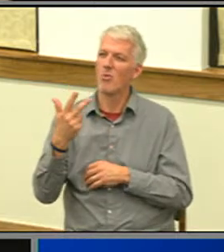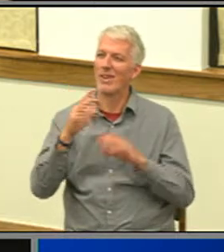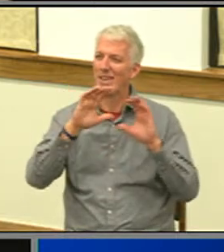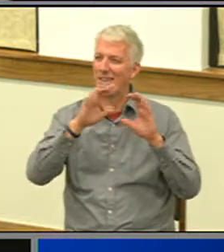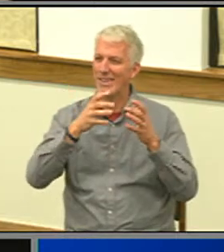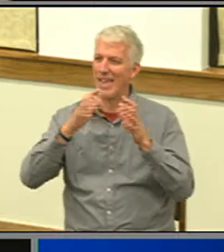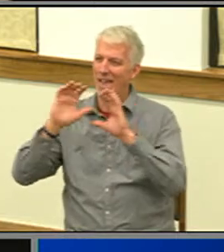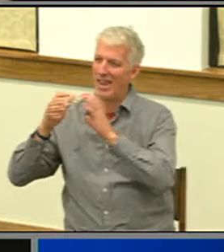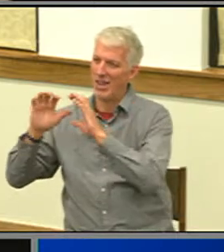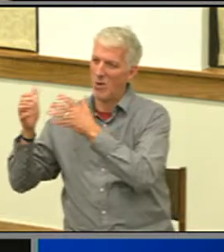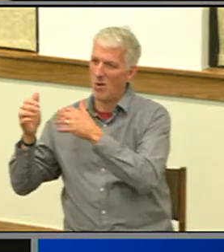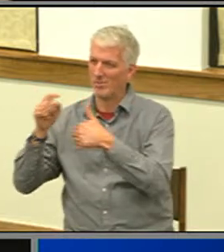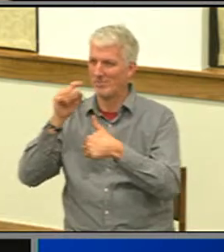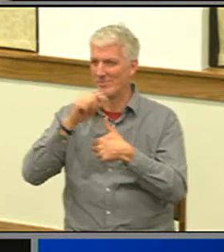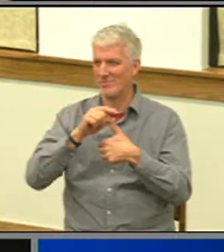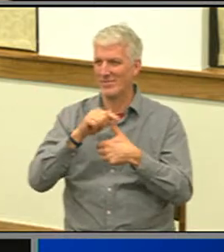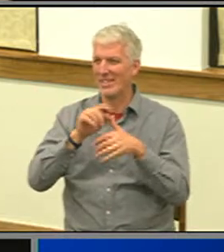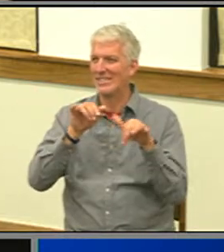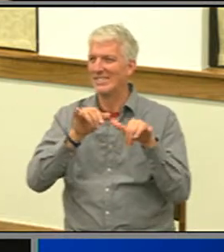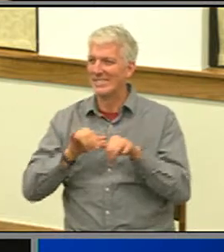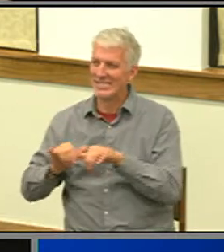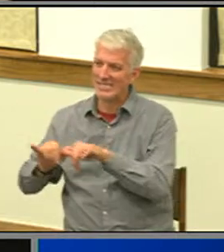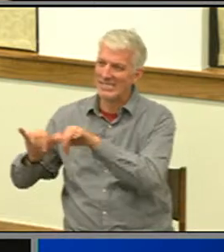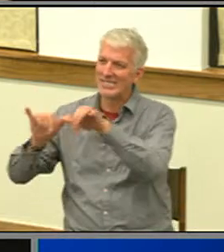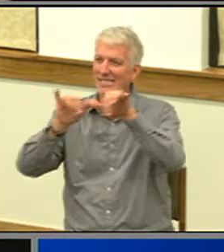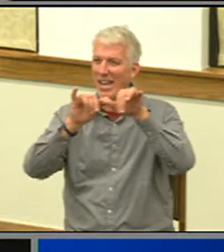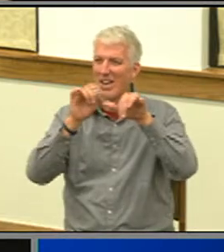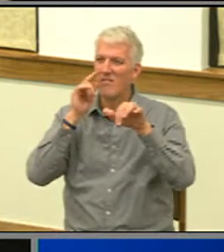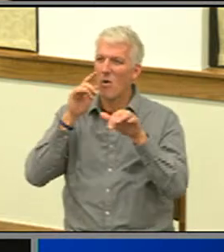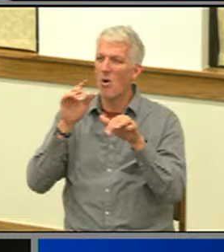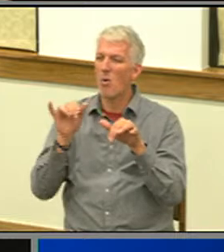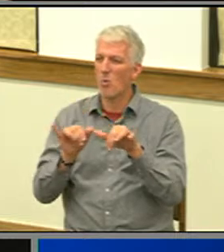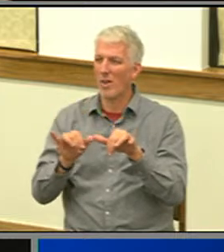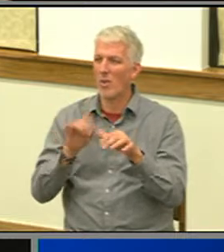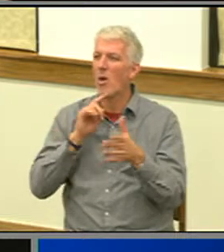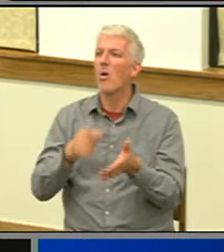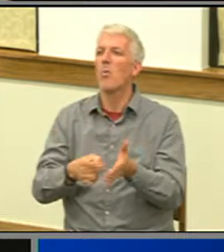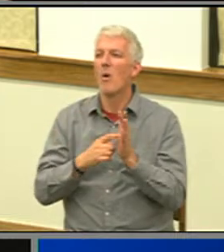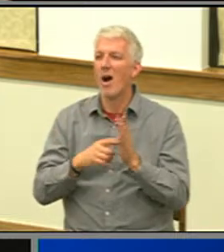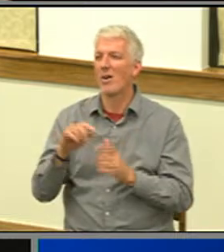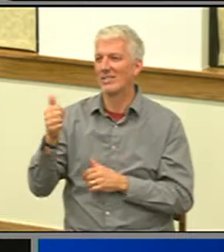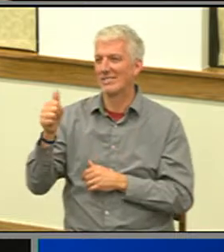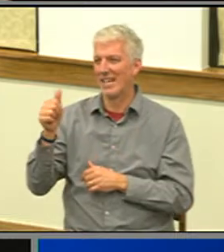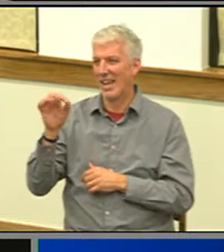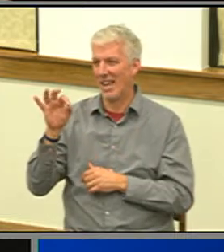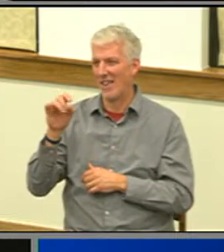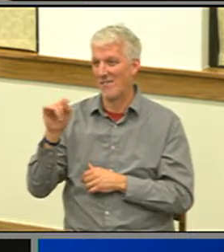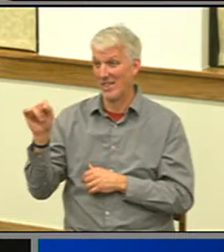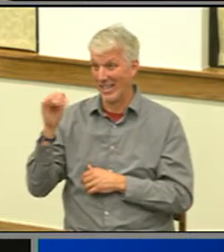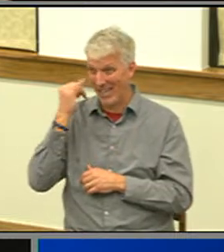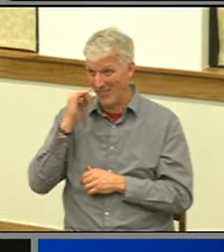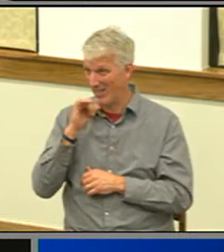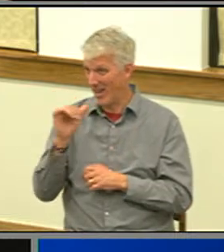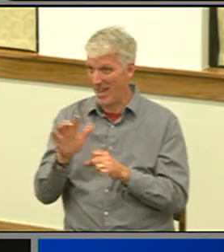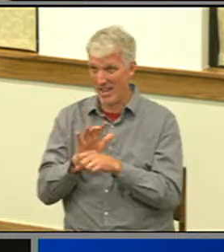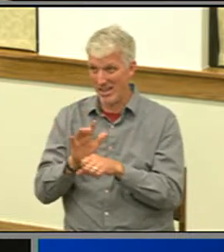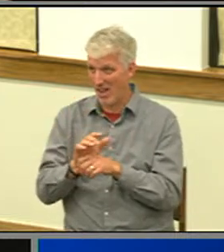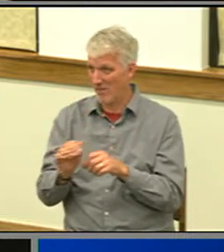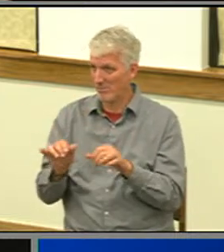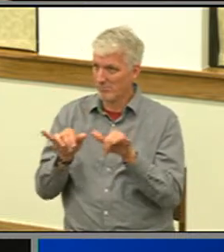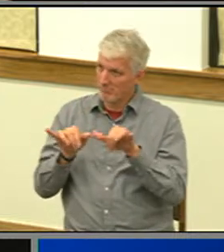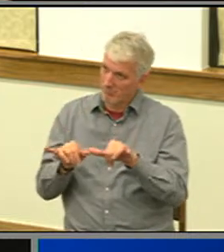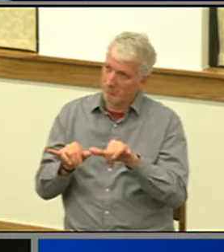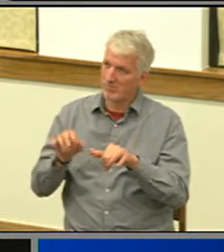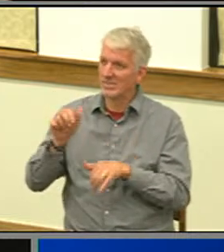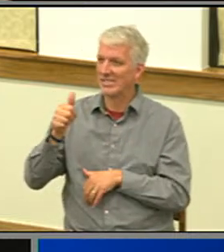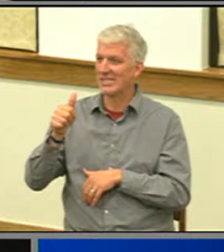The standard in the city of Glendale for the width of driveways is 10 feet. So any driveway that doesn't meet the width requirements of